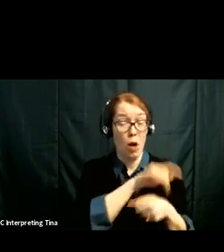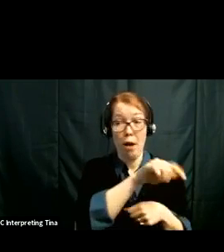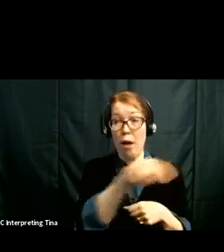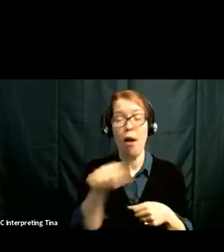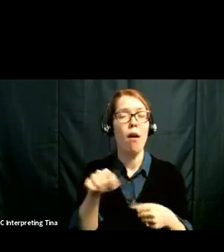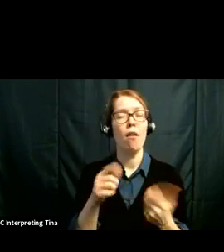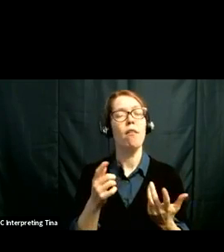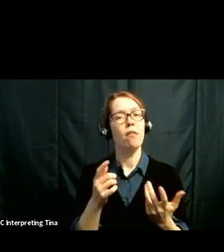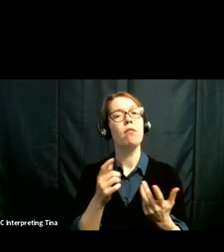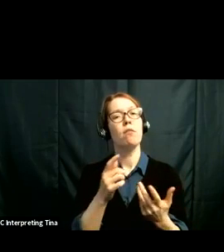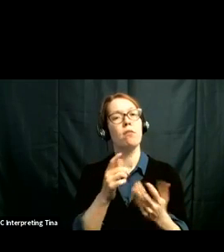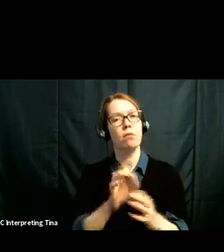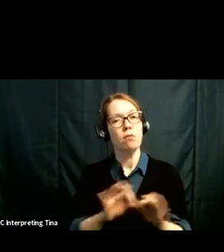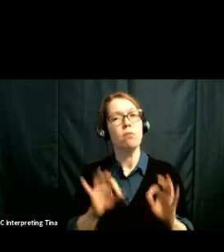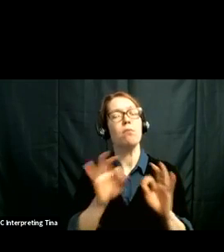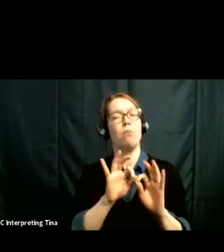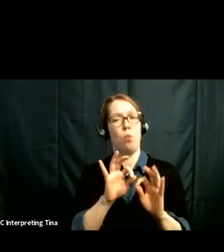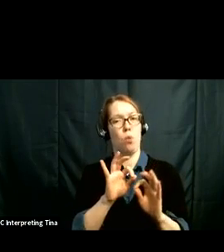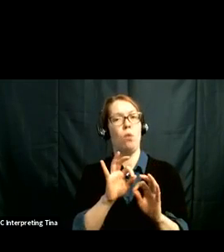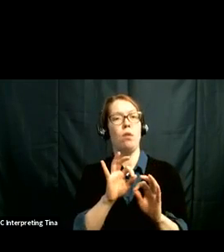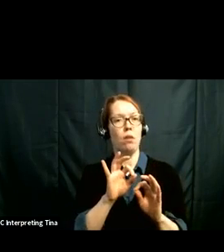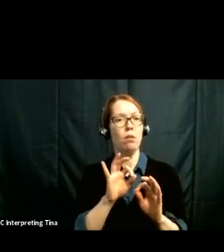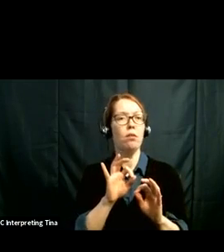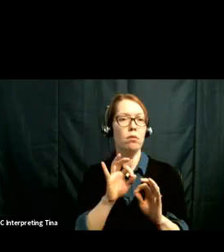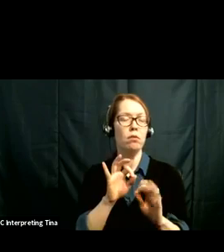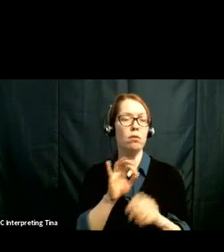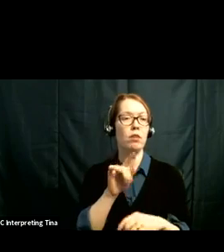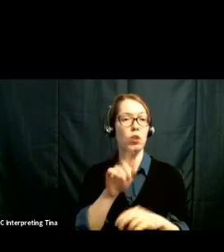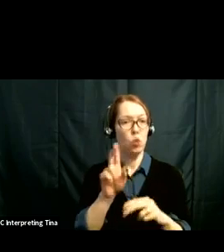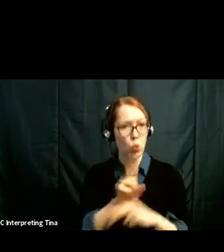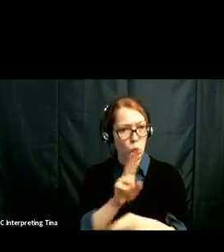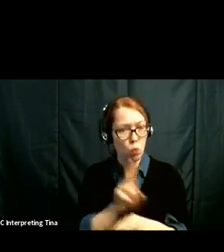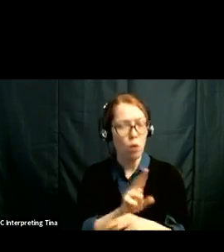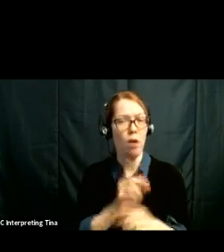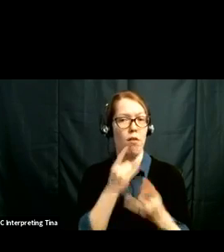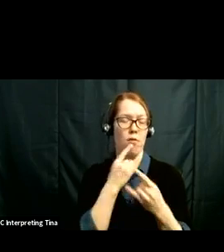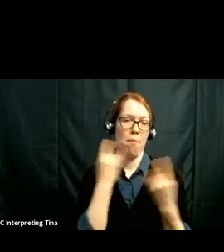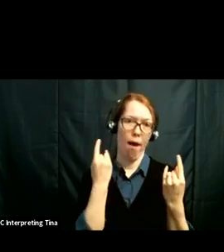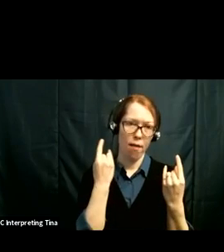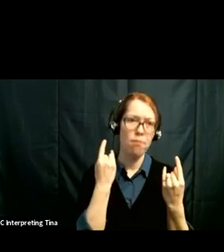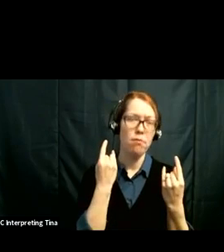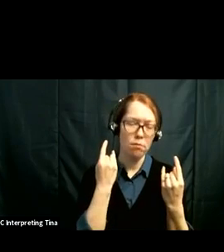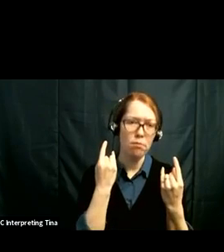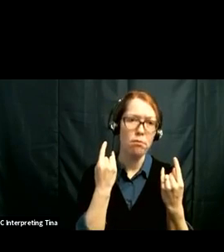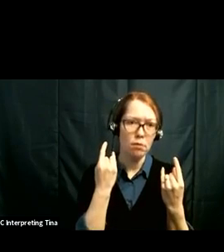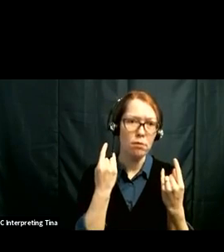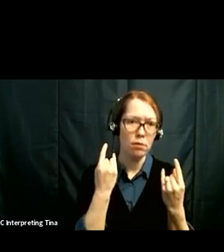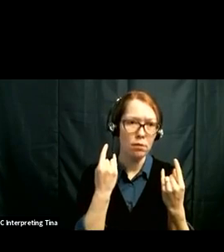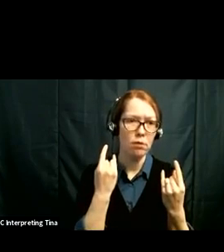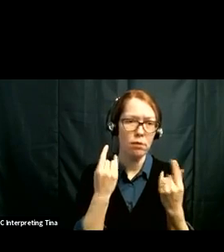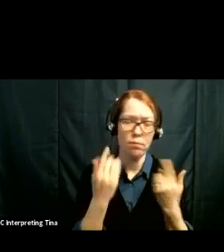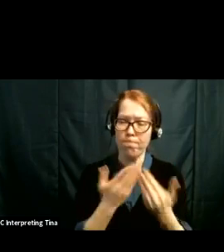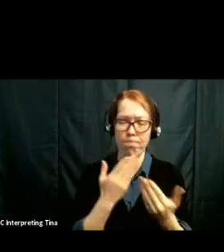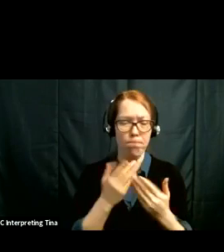just, make sure that you're wearing that mask and,